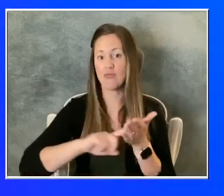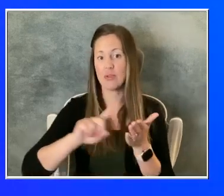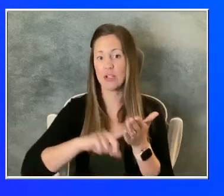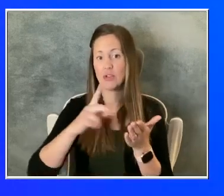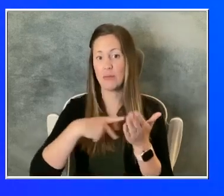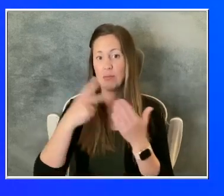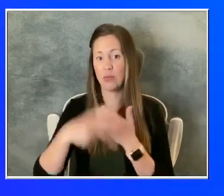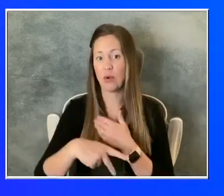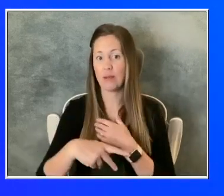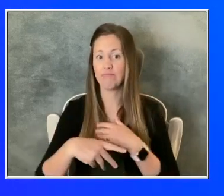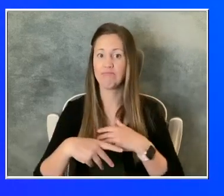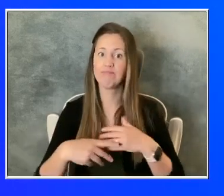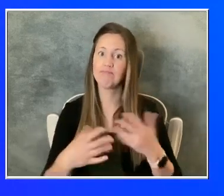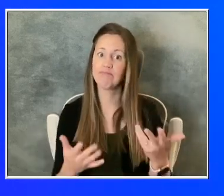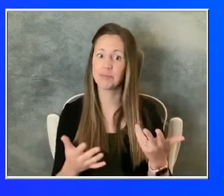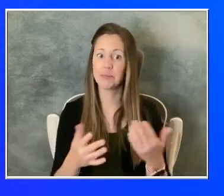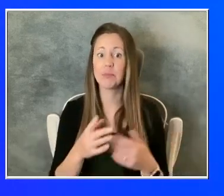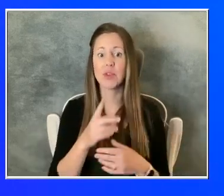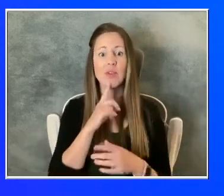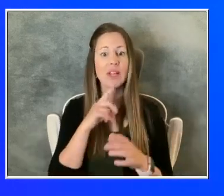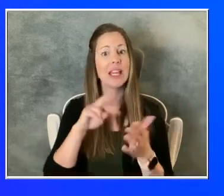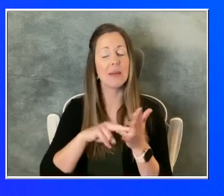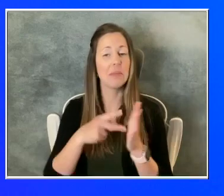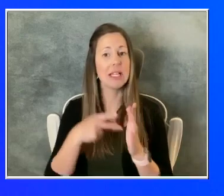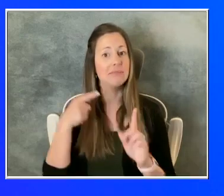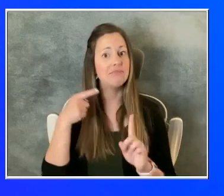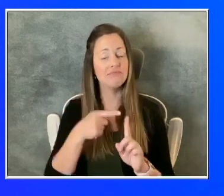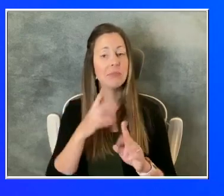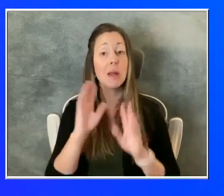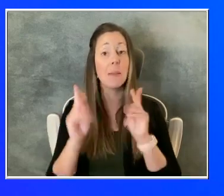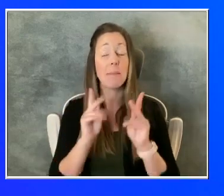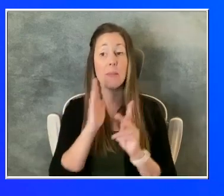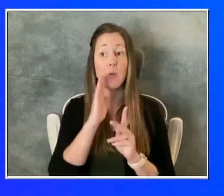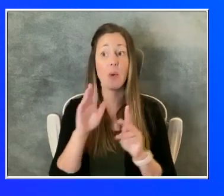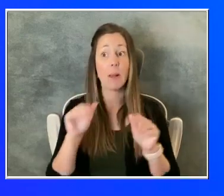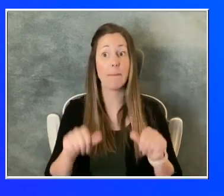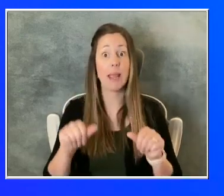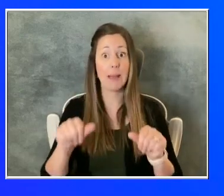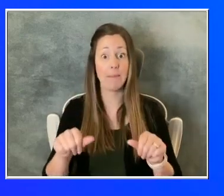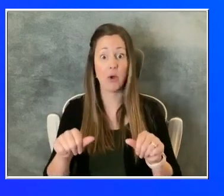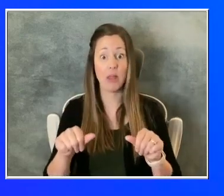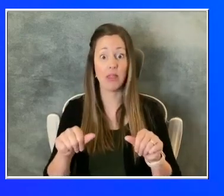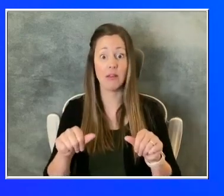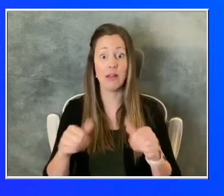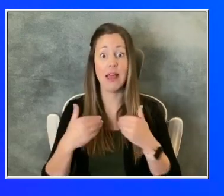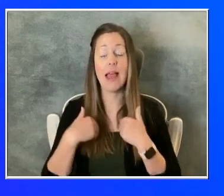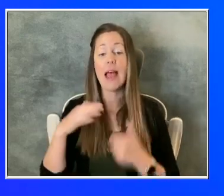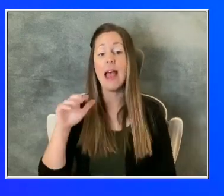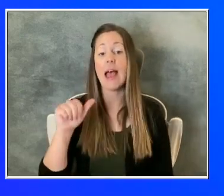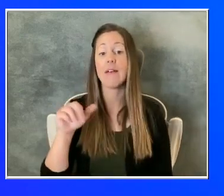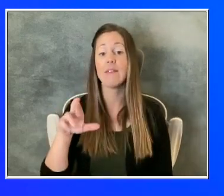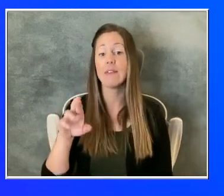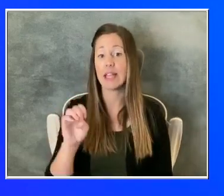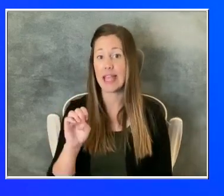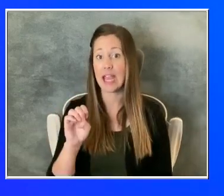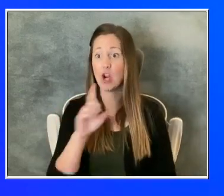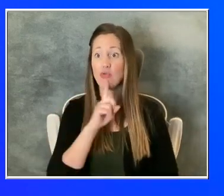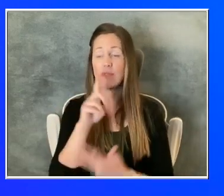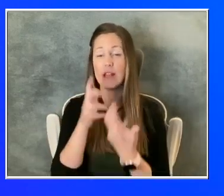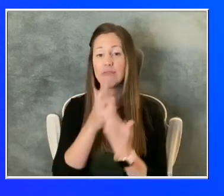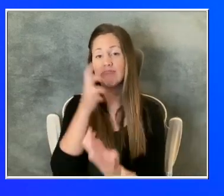means is that individuals will be able to receive care that is tailored to their